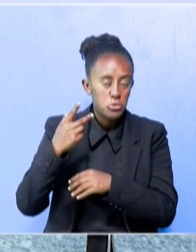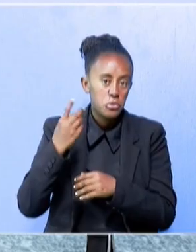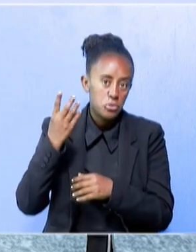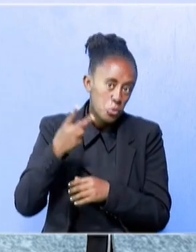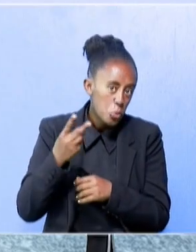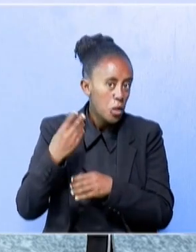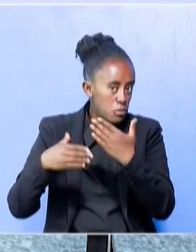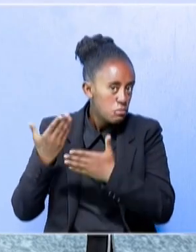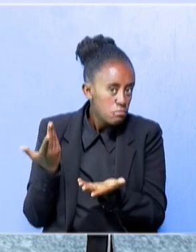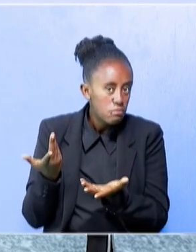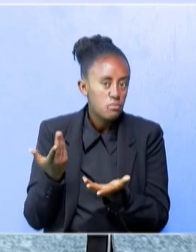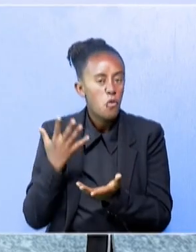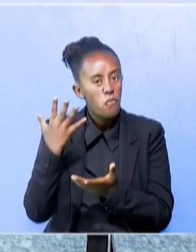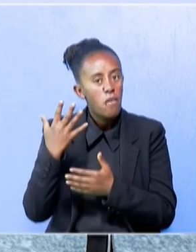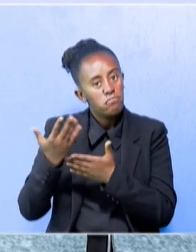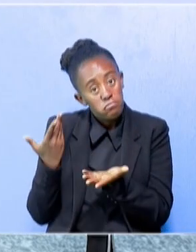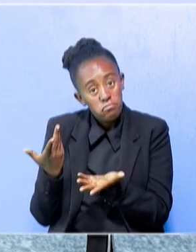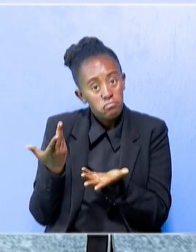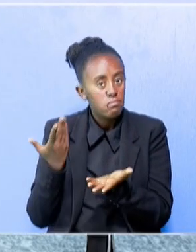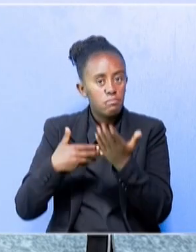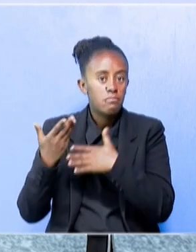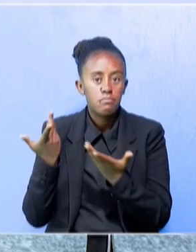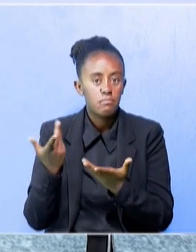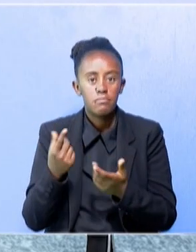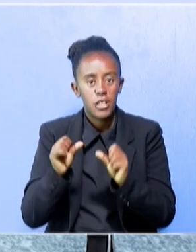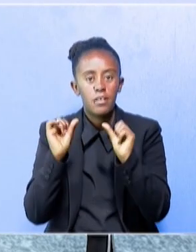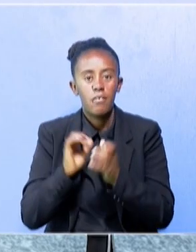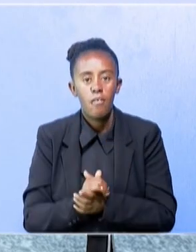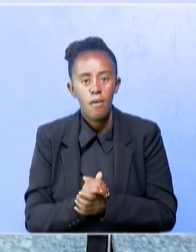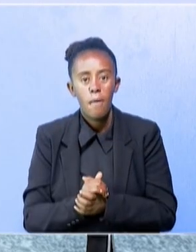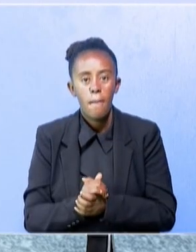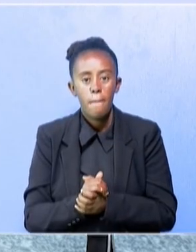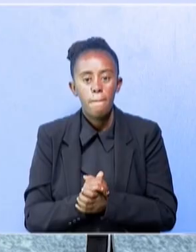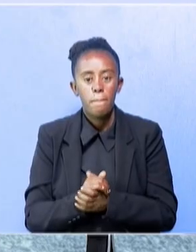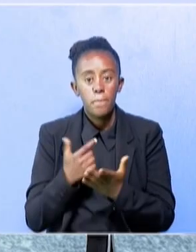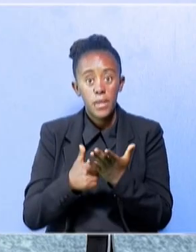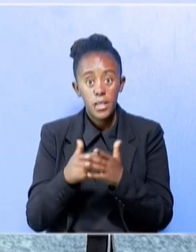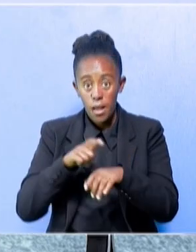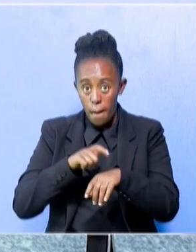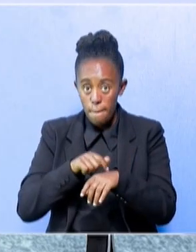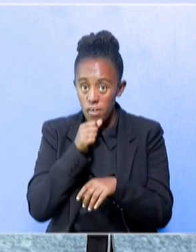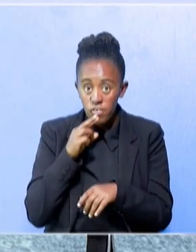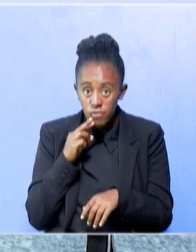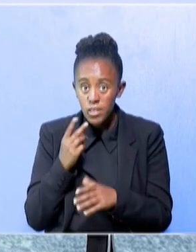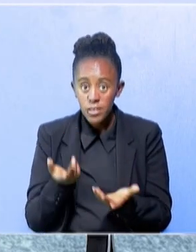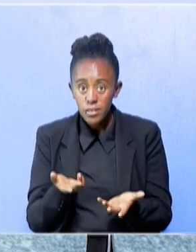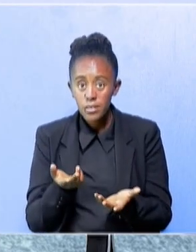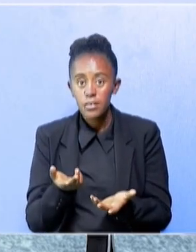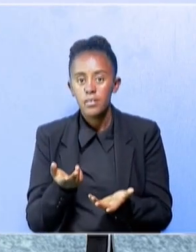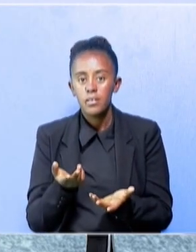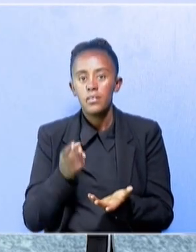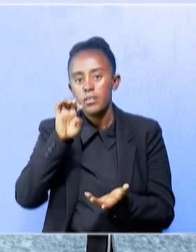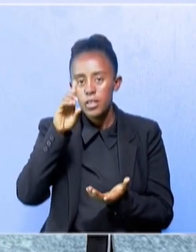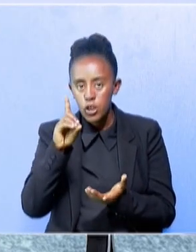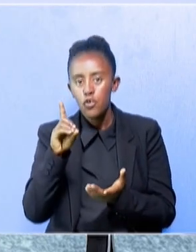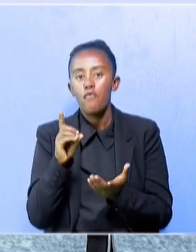or 2 days ago, 5 days ago, etc. Therefore, these time adverbs are common here now. The ed form,